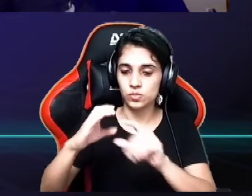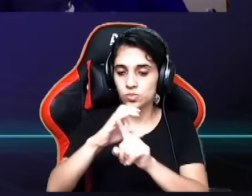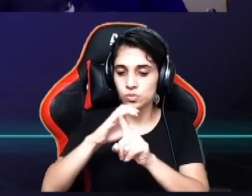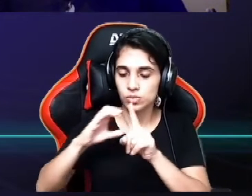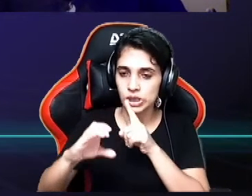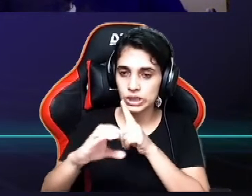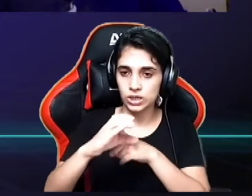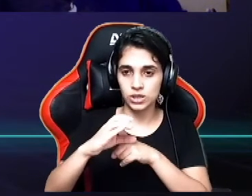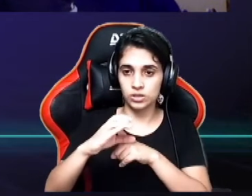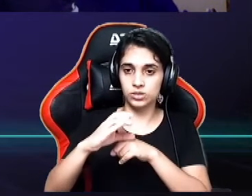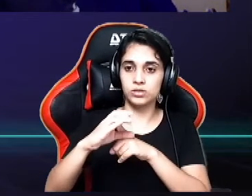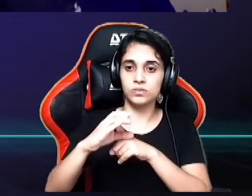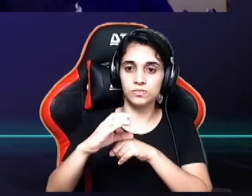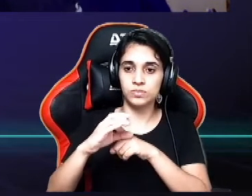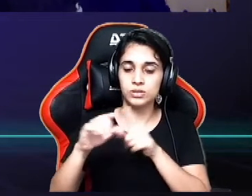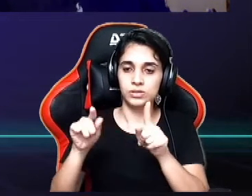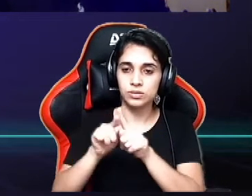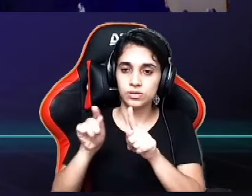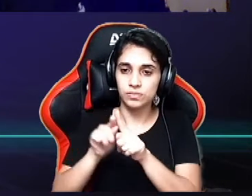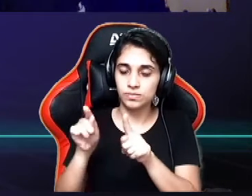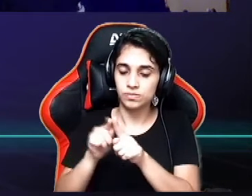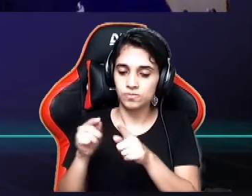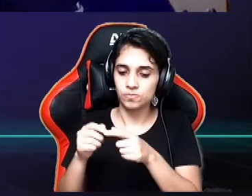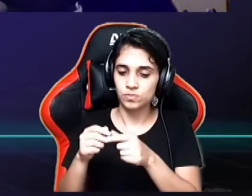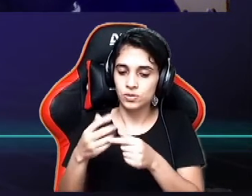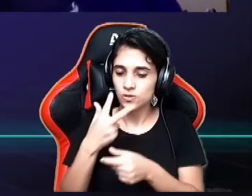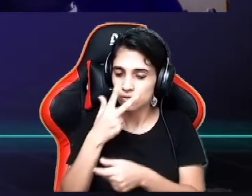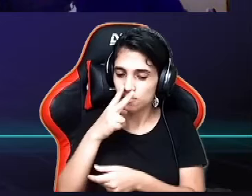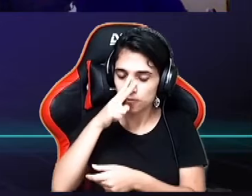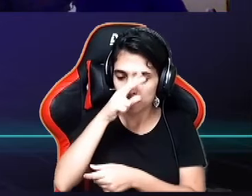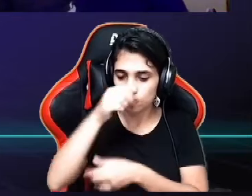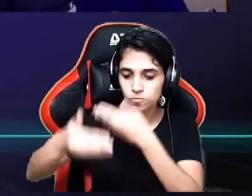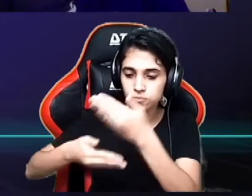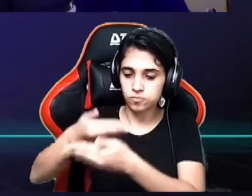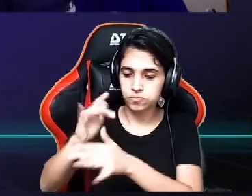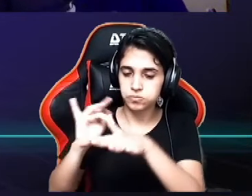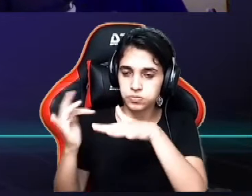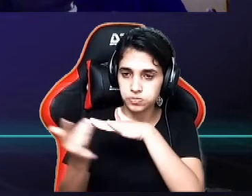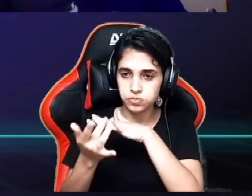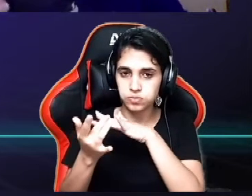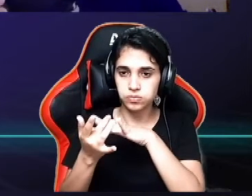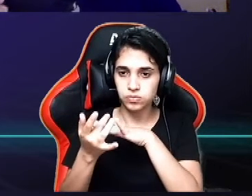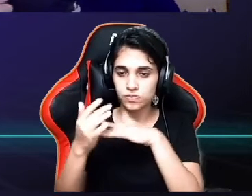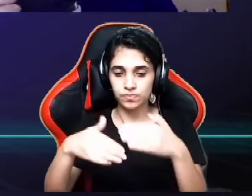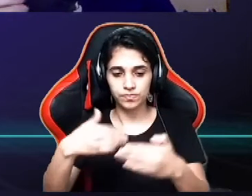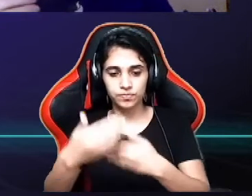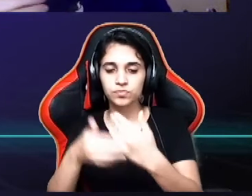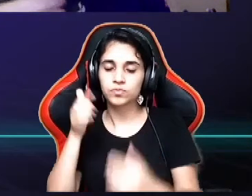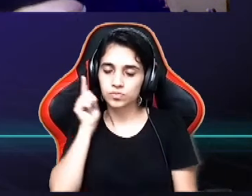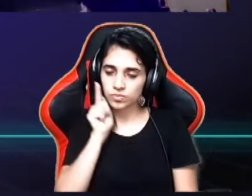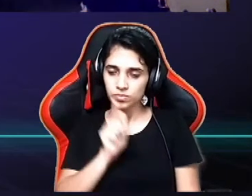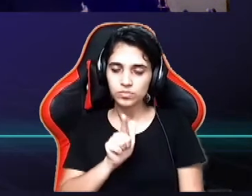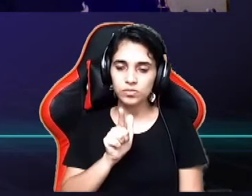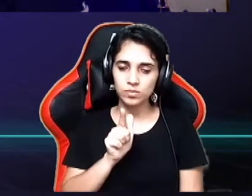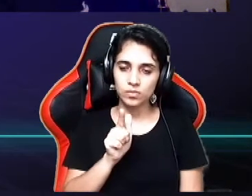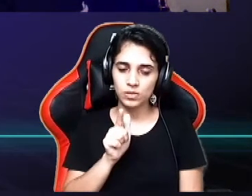kind of community, but strengthening over social media to,